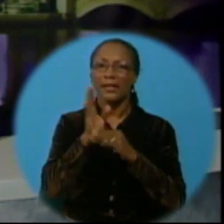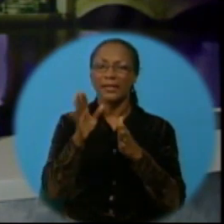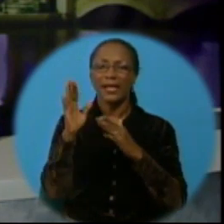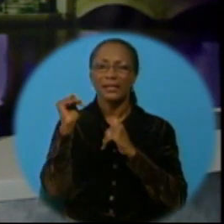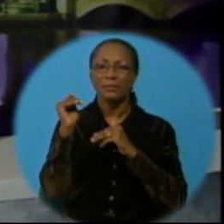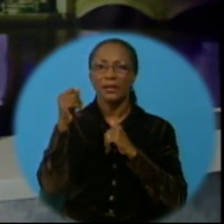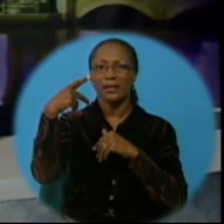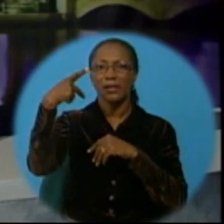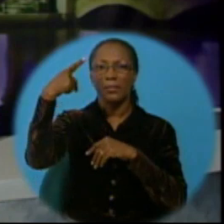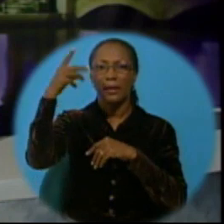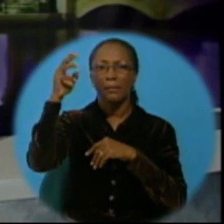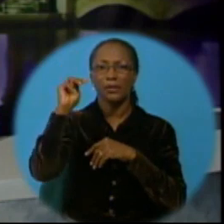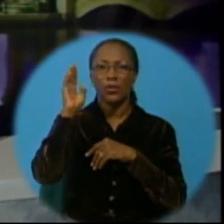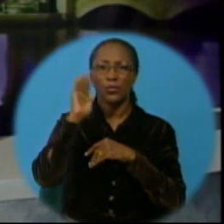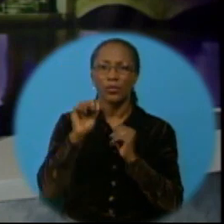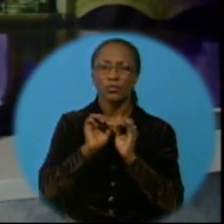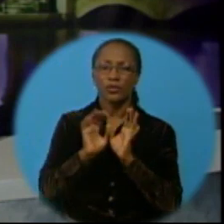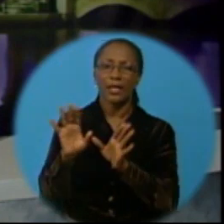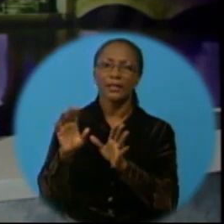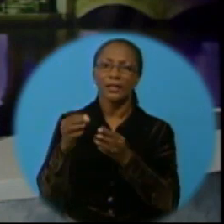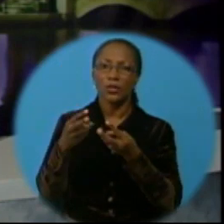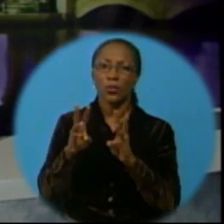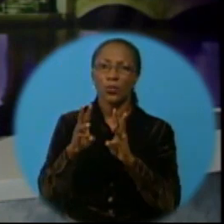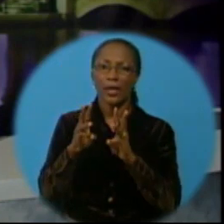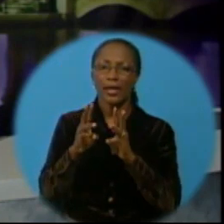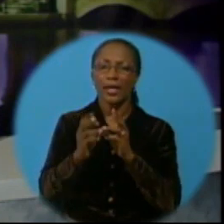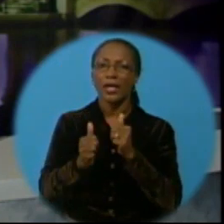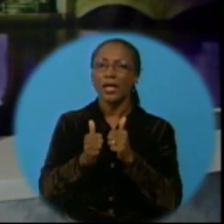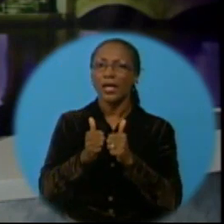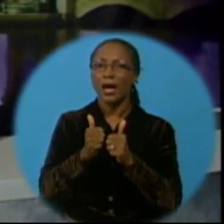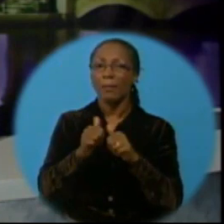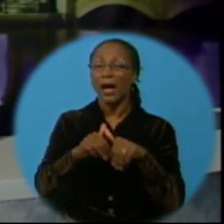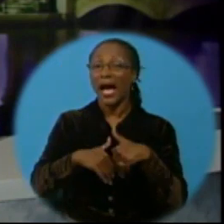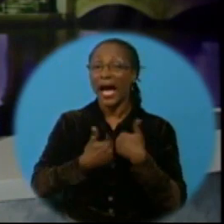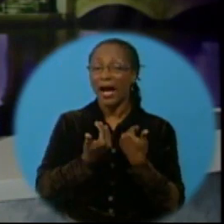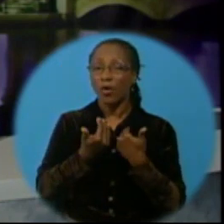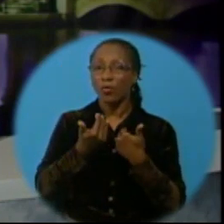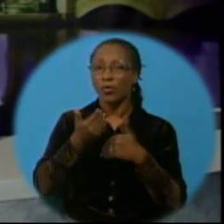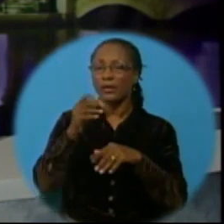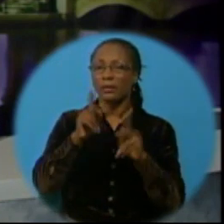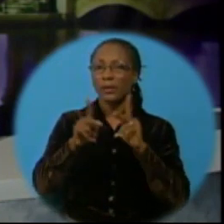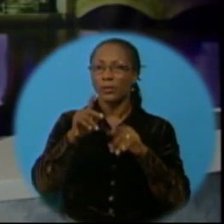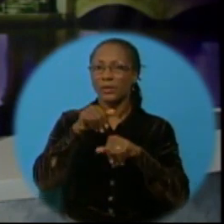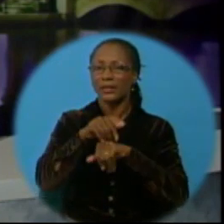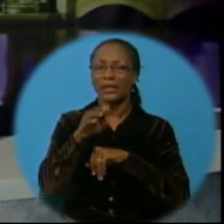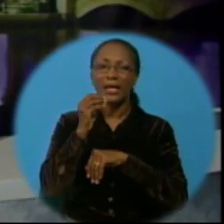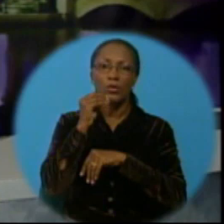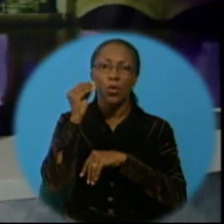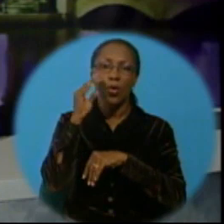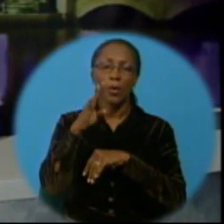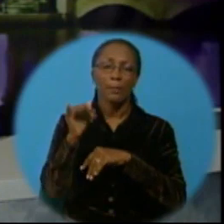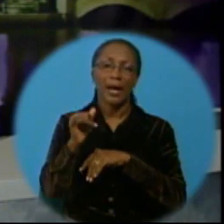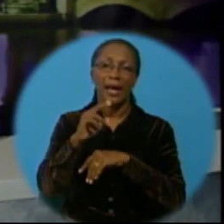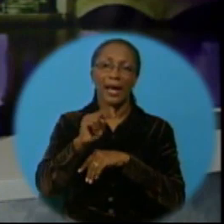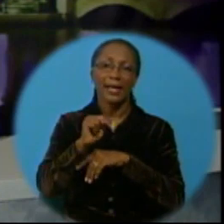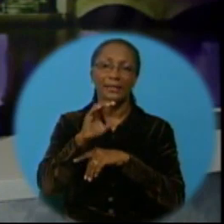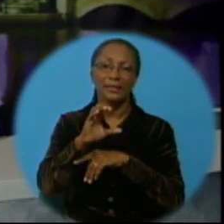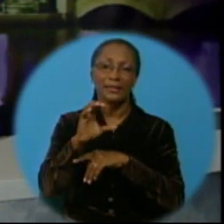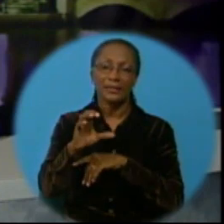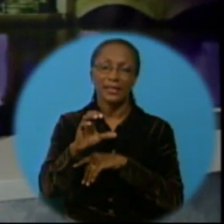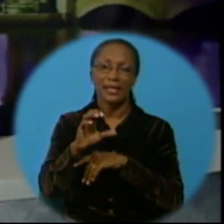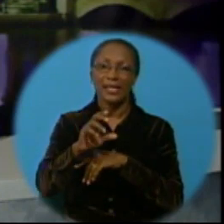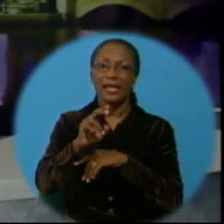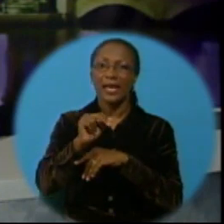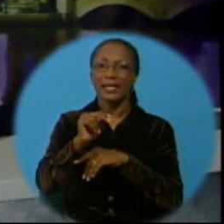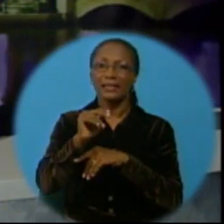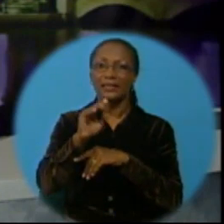would have rejected the way in which the layoffs were done by the NCC. She says the NCC is not an independent republic,